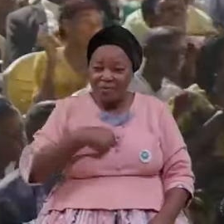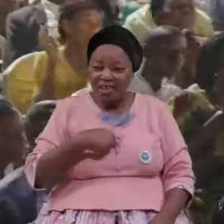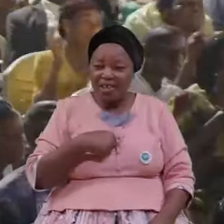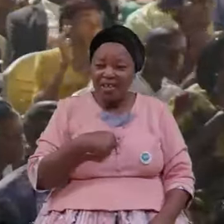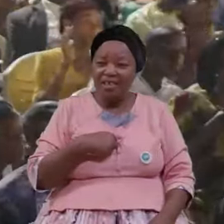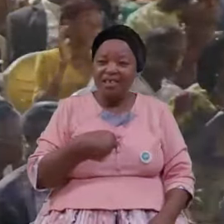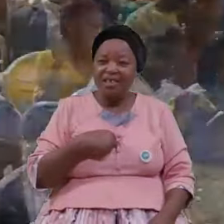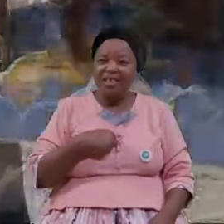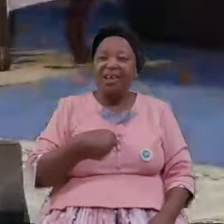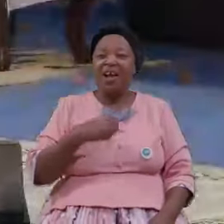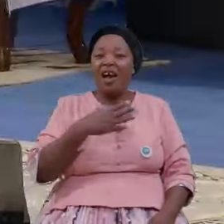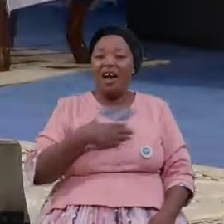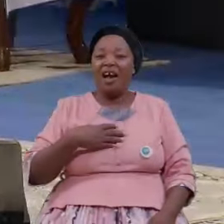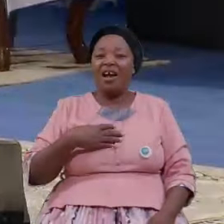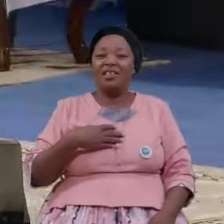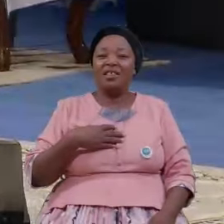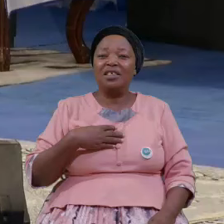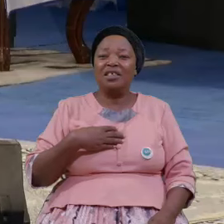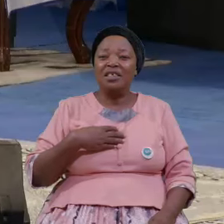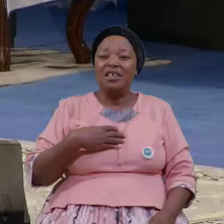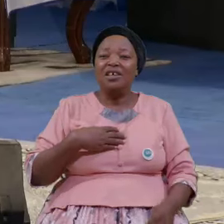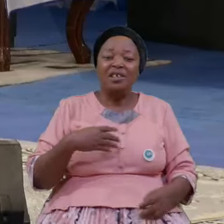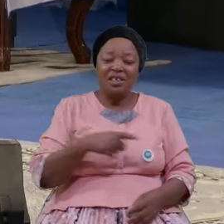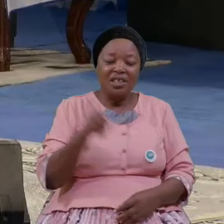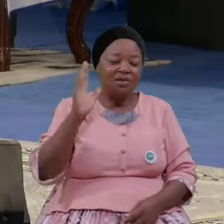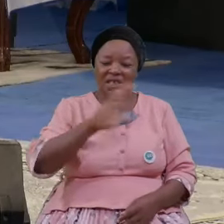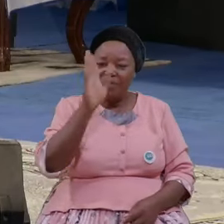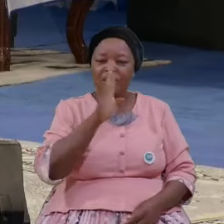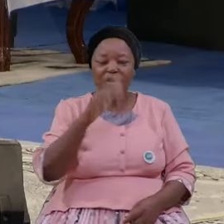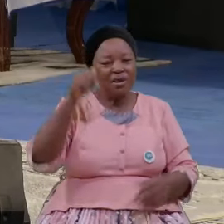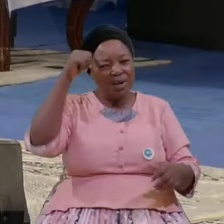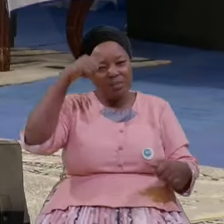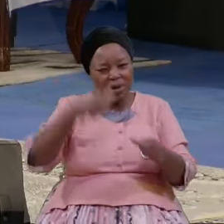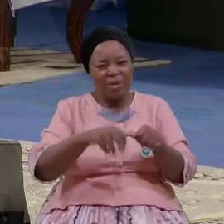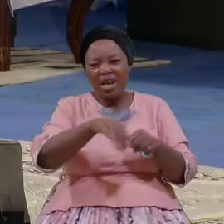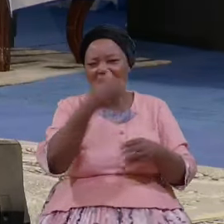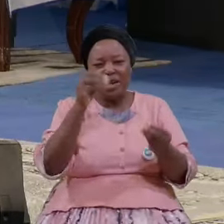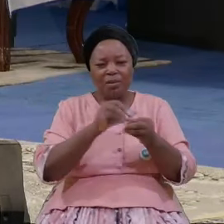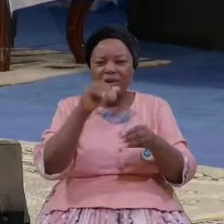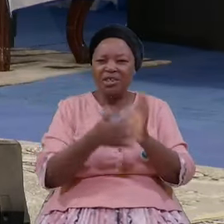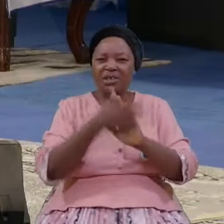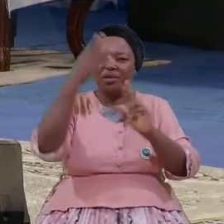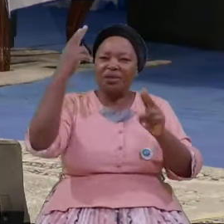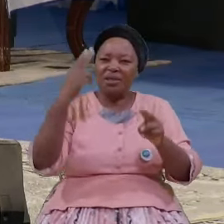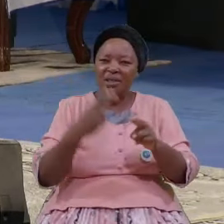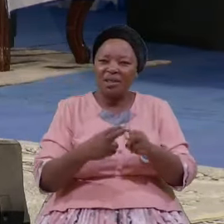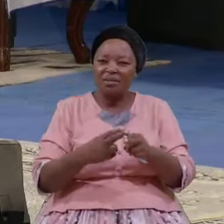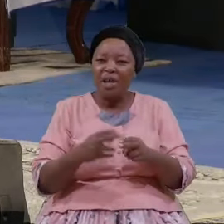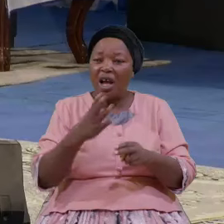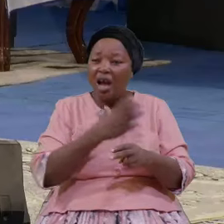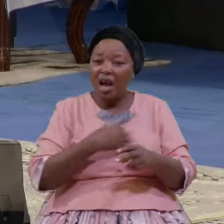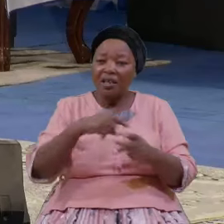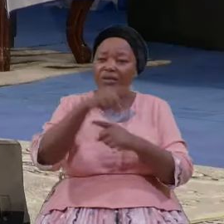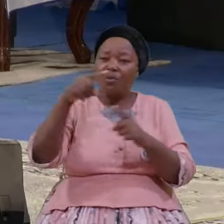And they'll never be remembered anymore in Jesus' name. And when